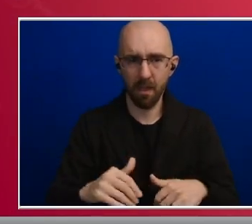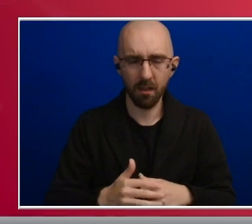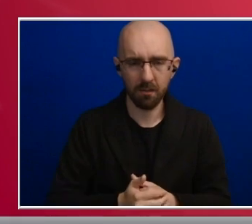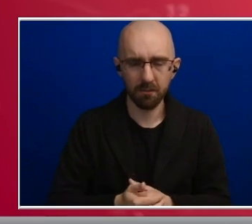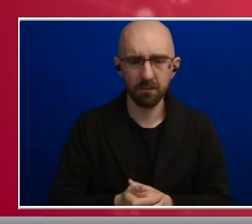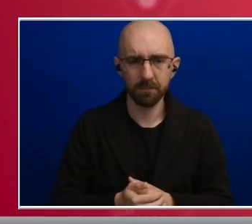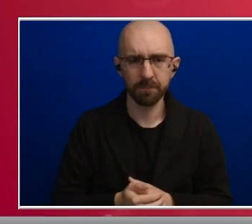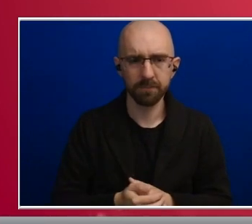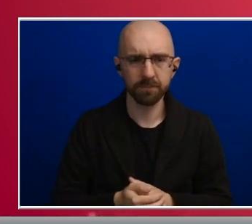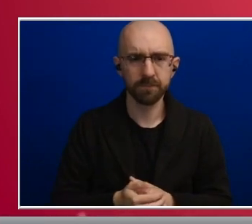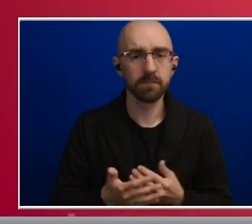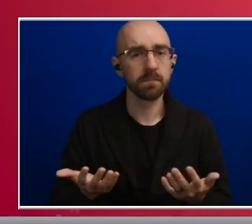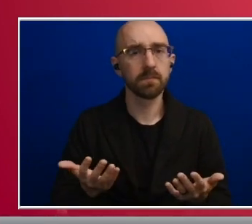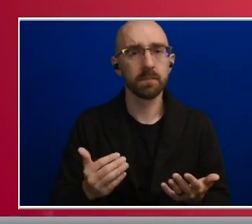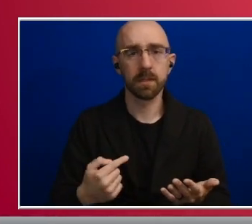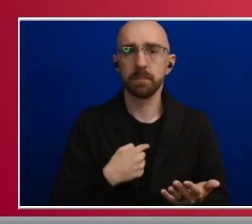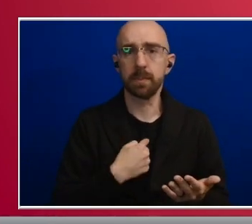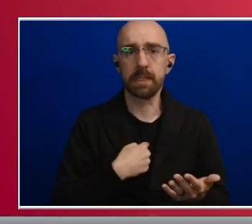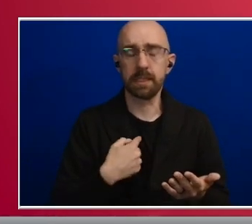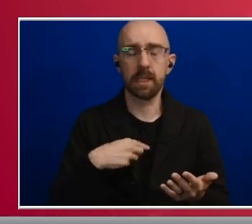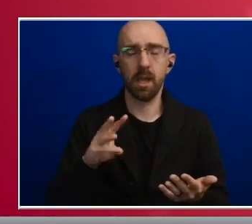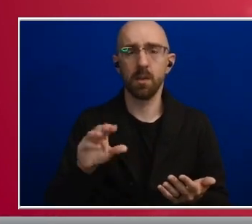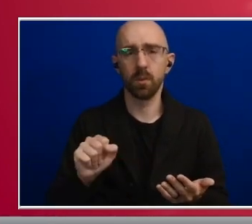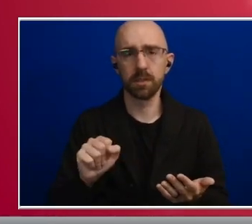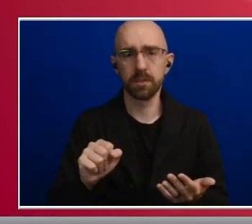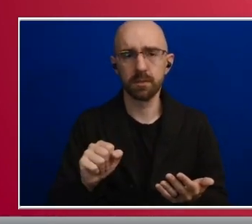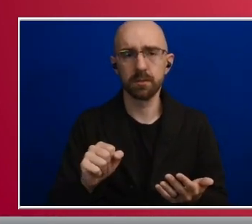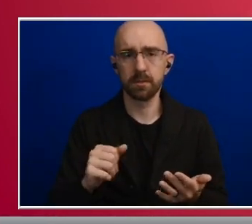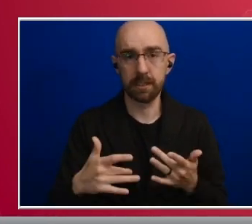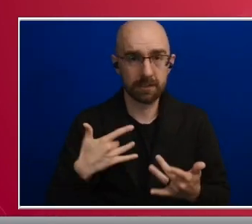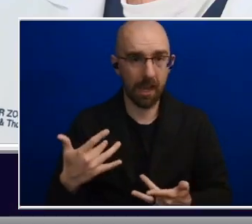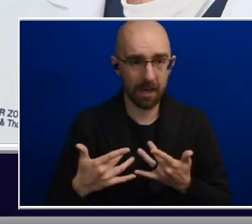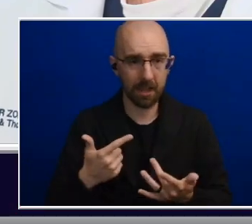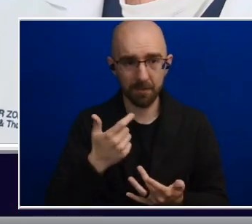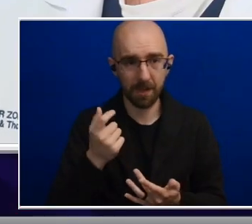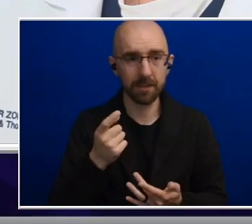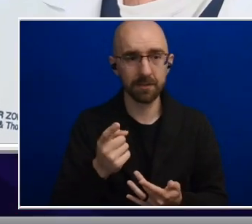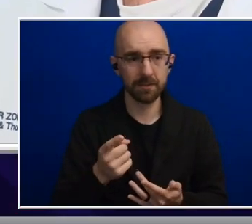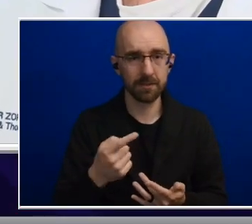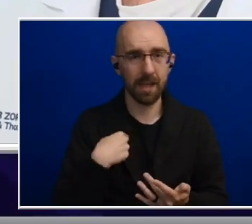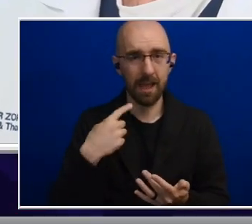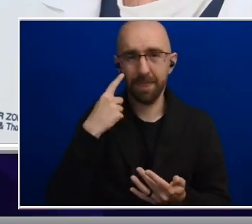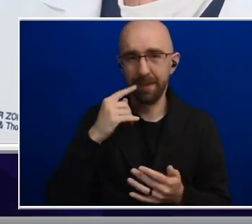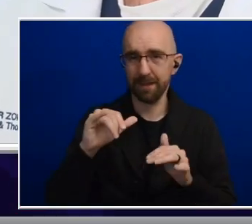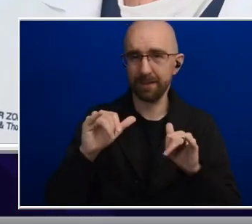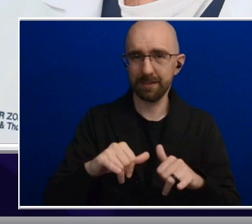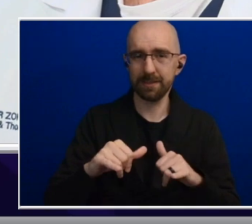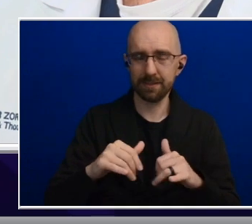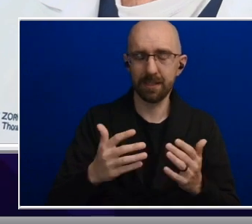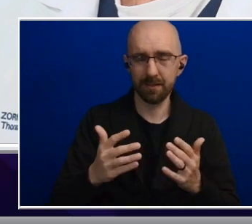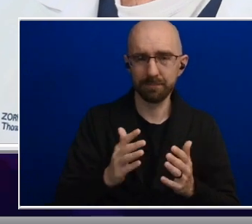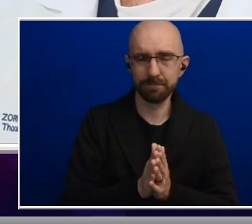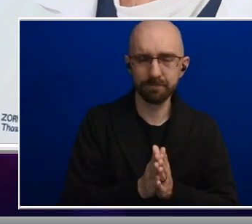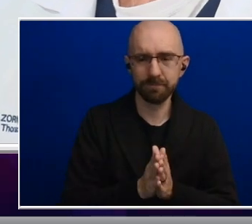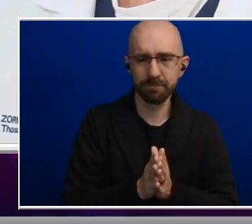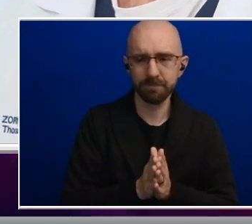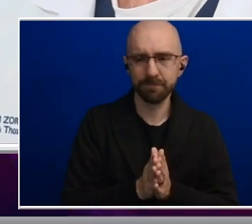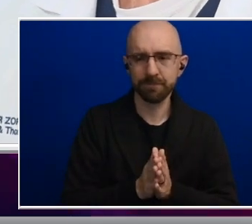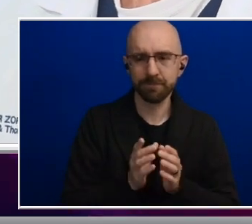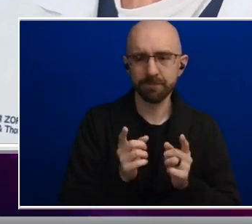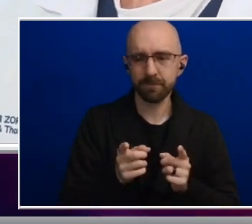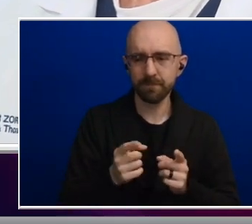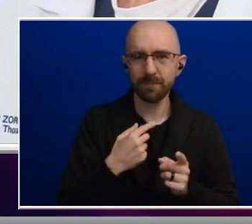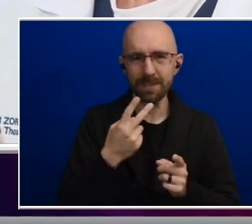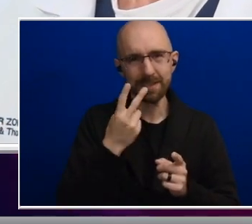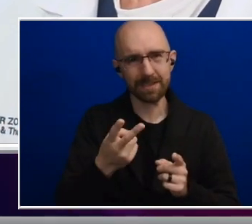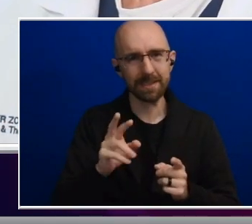So me, I was excited because, you know, I think this is, you know, I see Richard, I see a